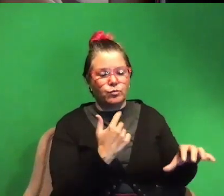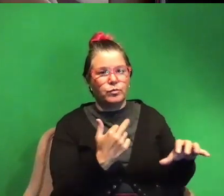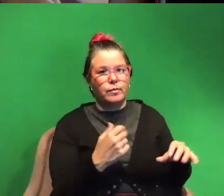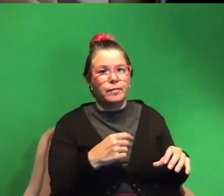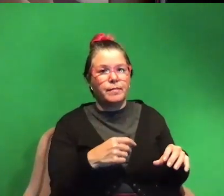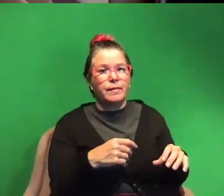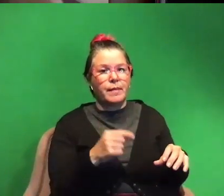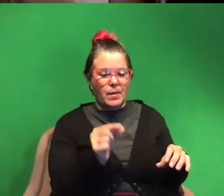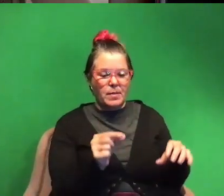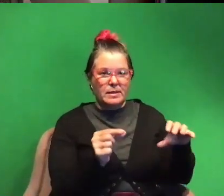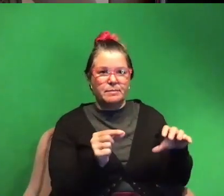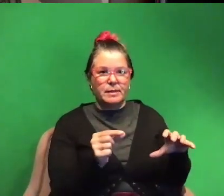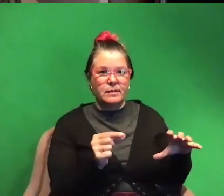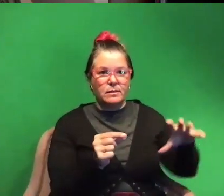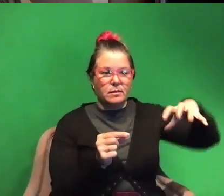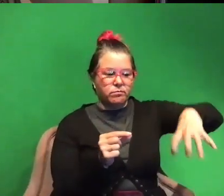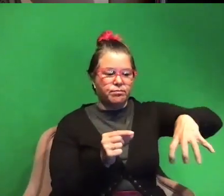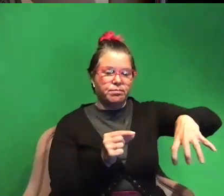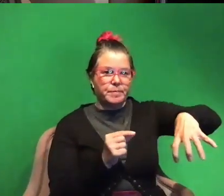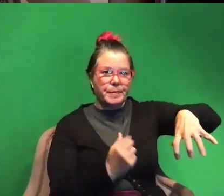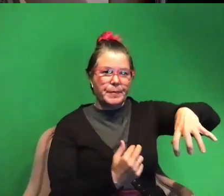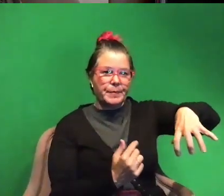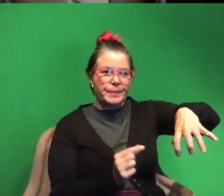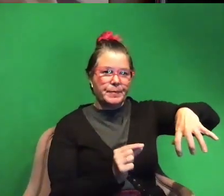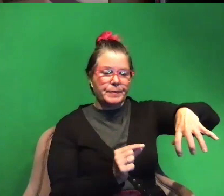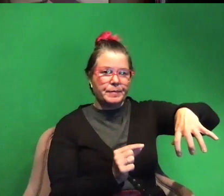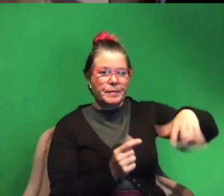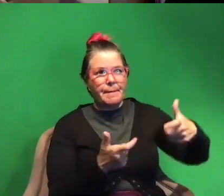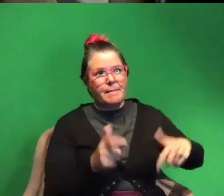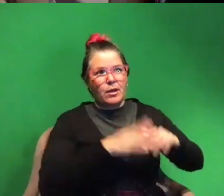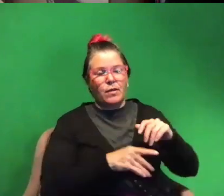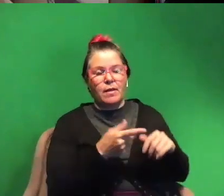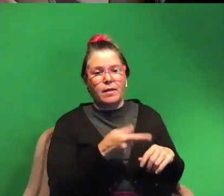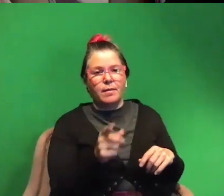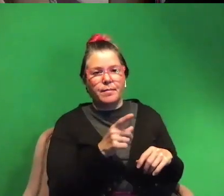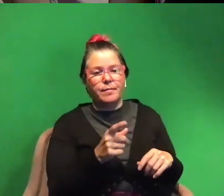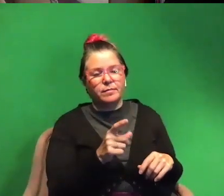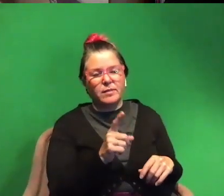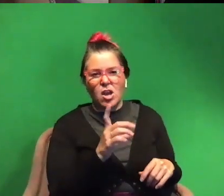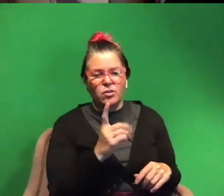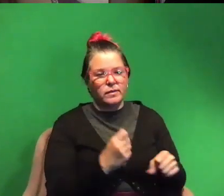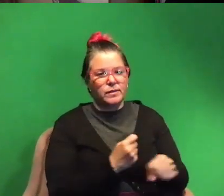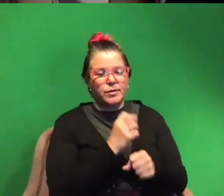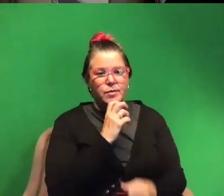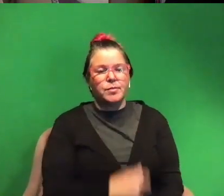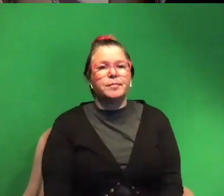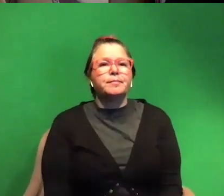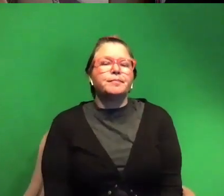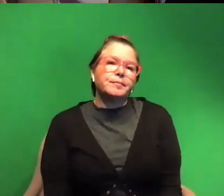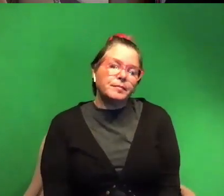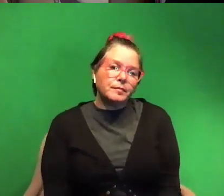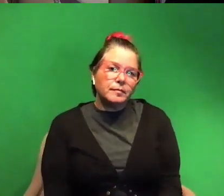like this big and the coral around them is like larger than them and bigger than them. And those will be hundreds of years old.